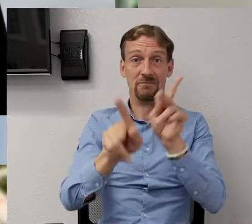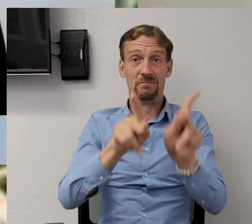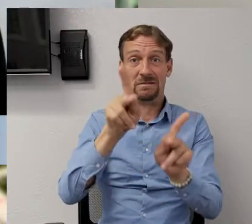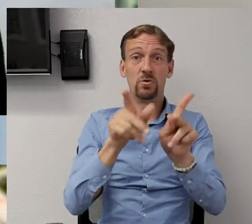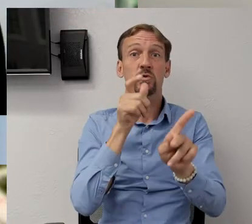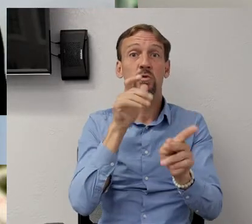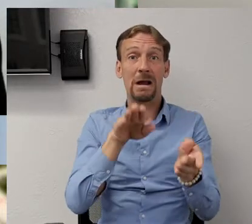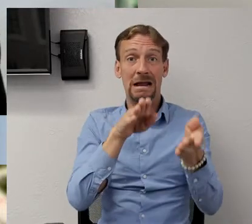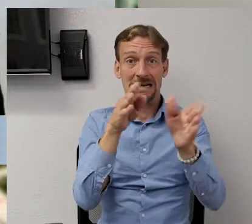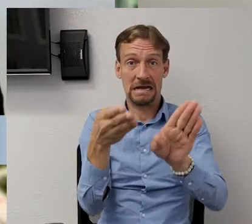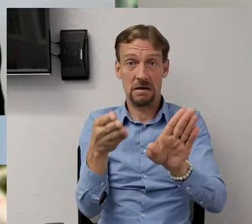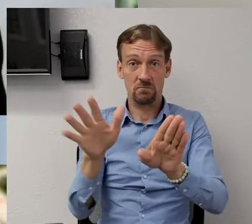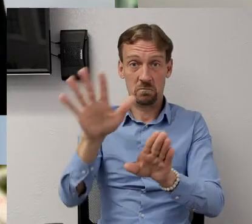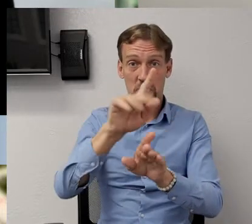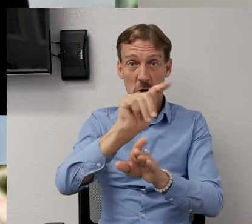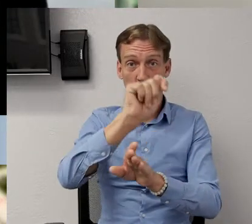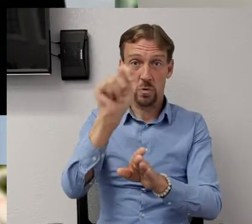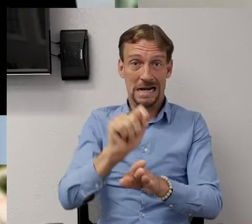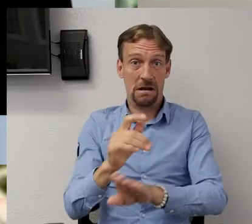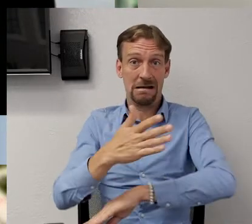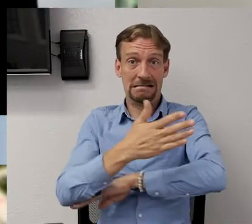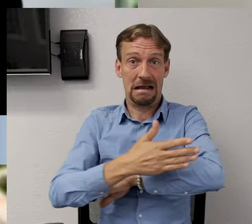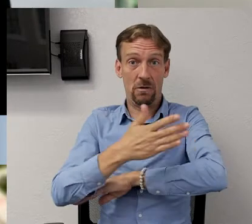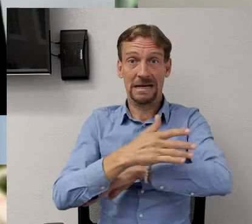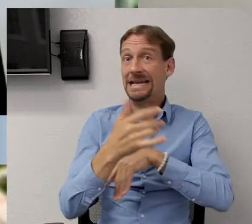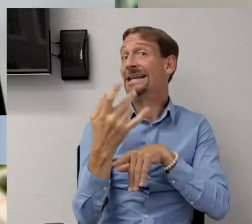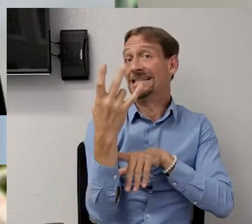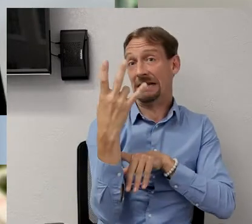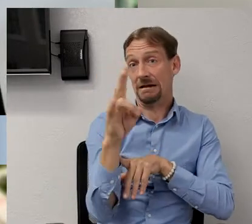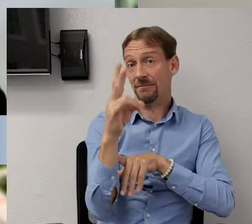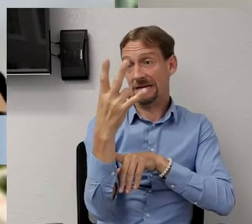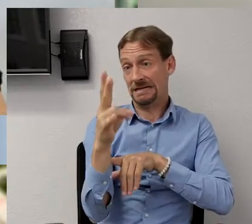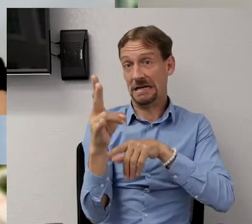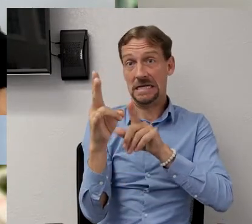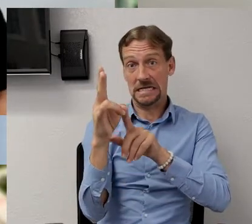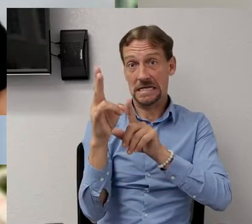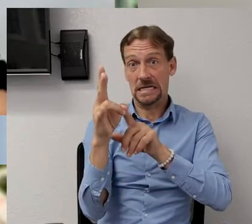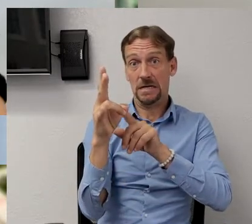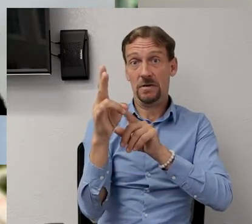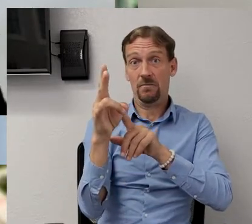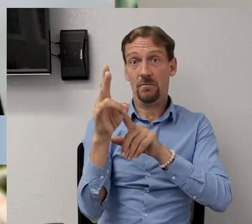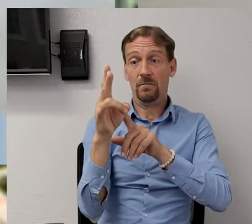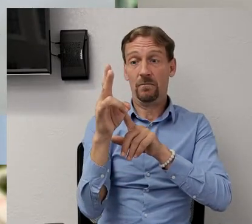have been experienced throughout Tulare County, 17 of them,